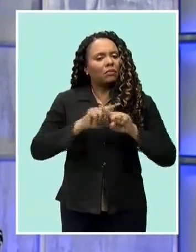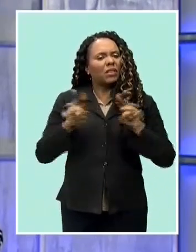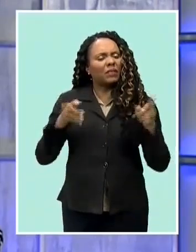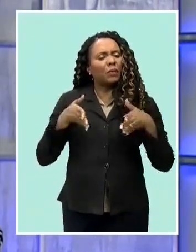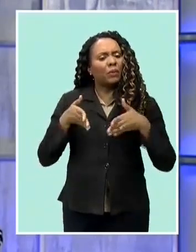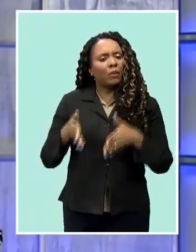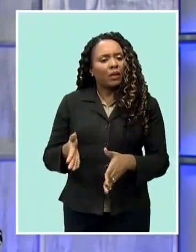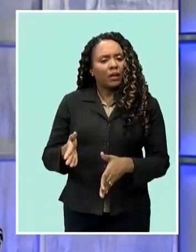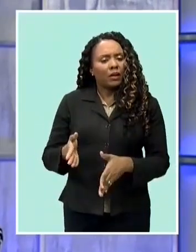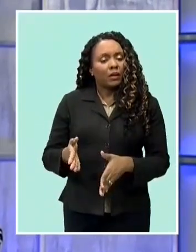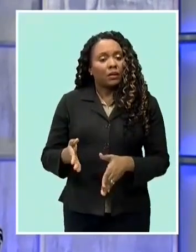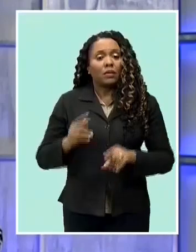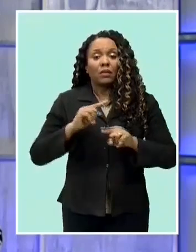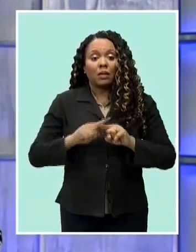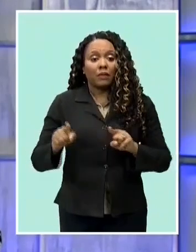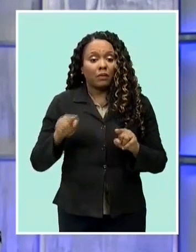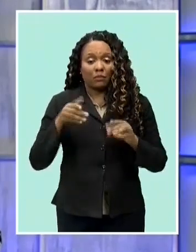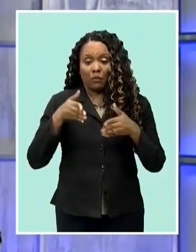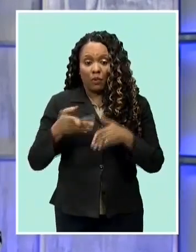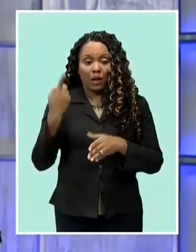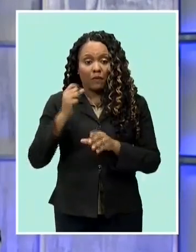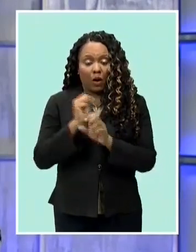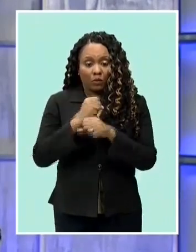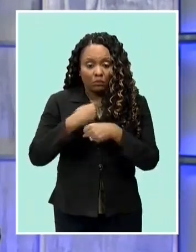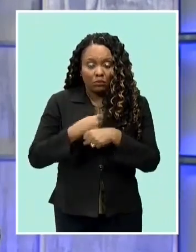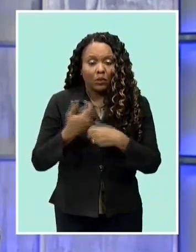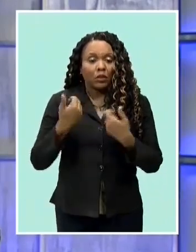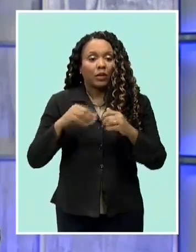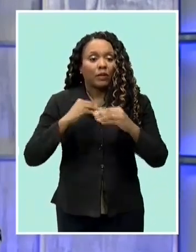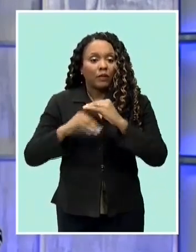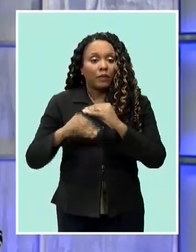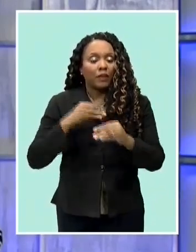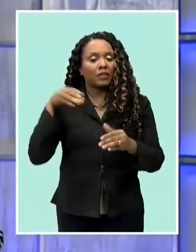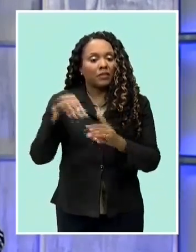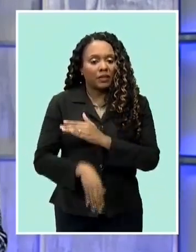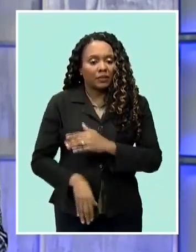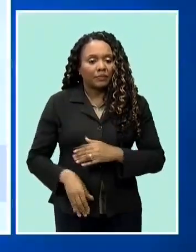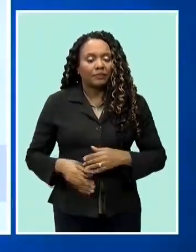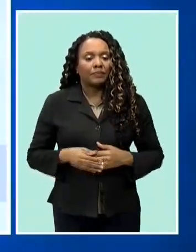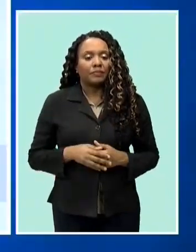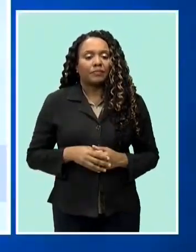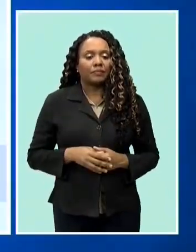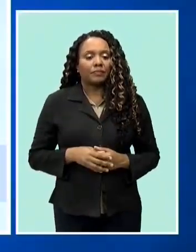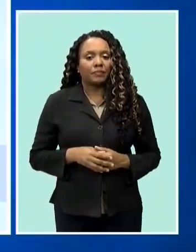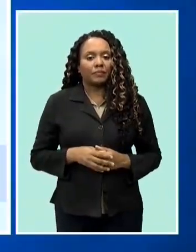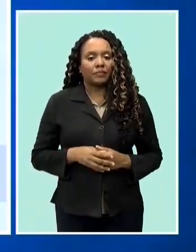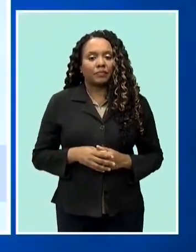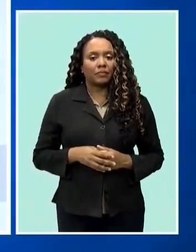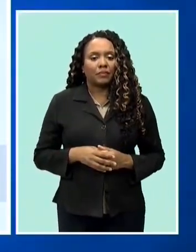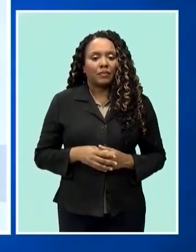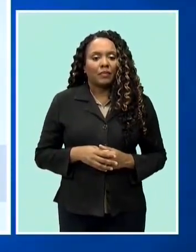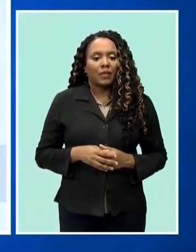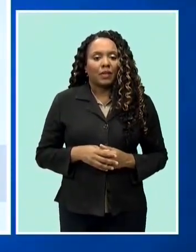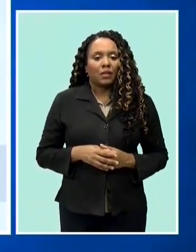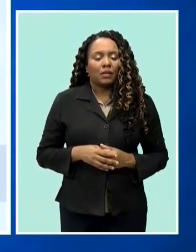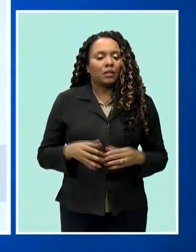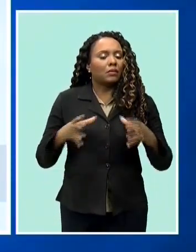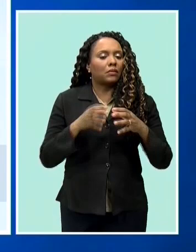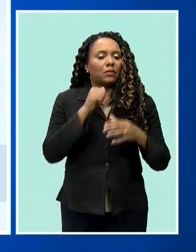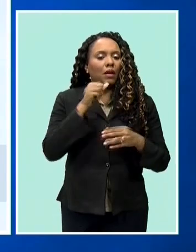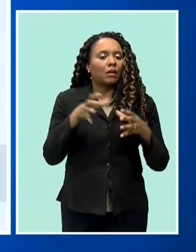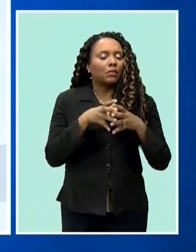are to be guaranteed. HGPTV's Javon Vickery tells us more. There has not been any statistical data